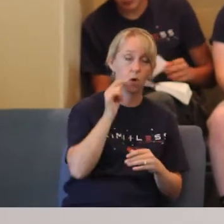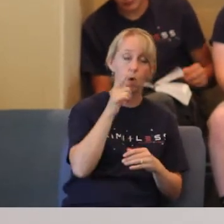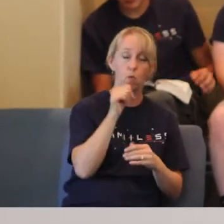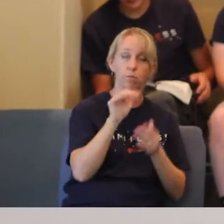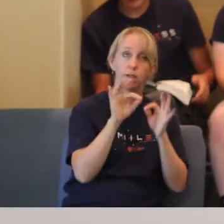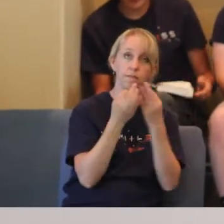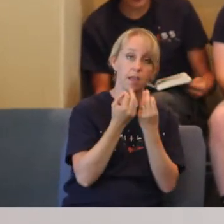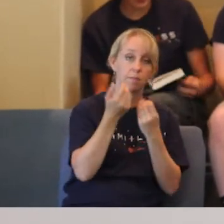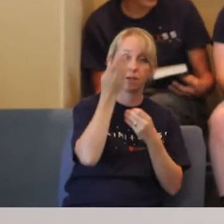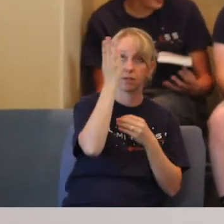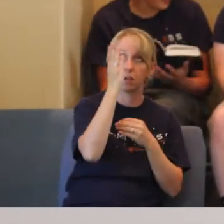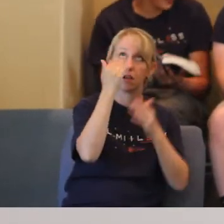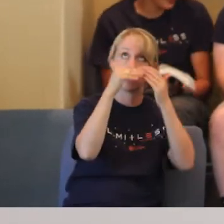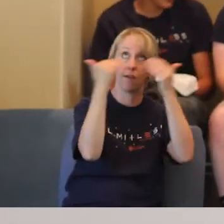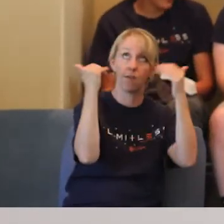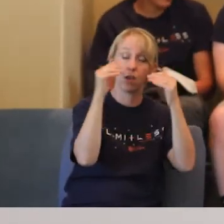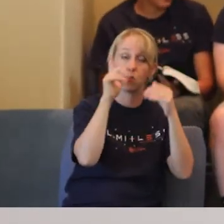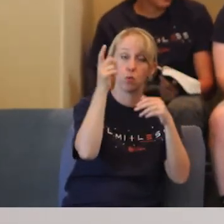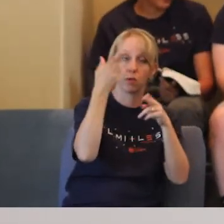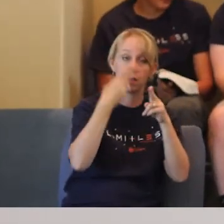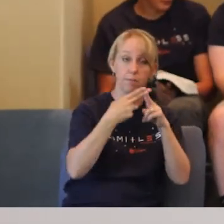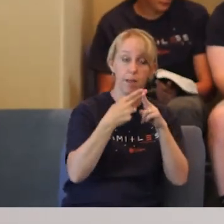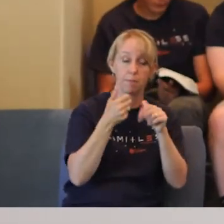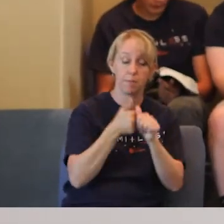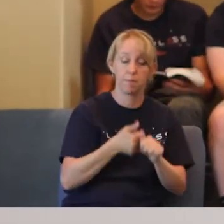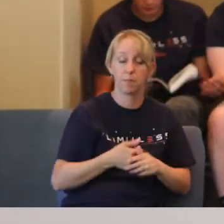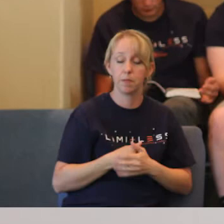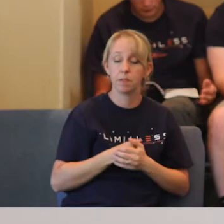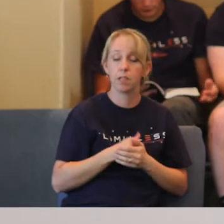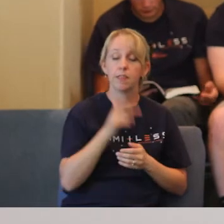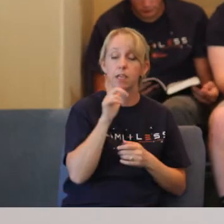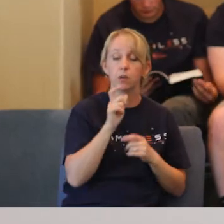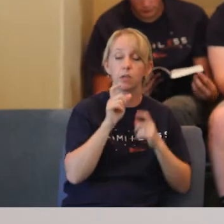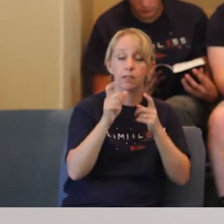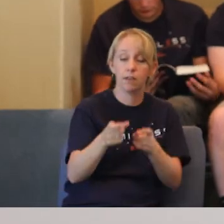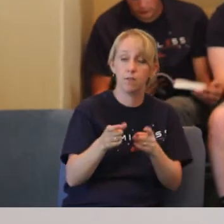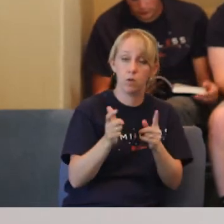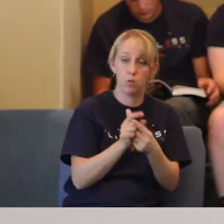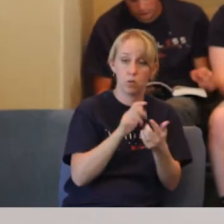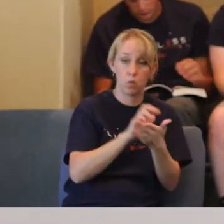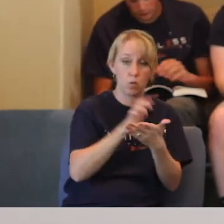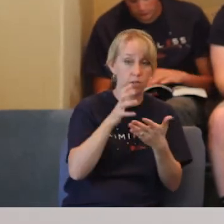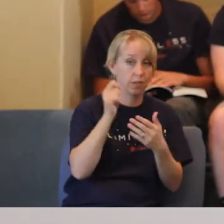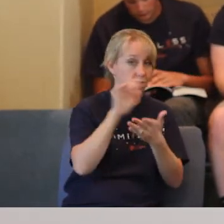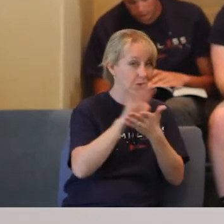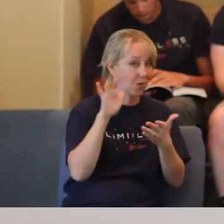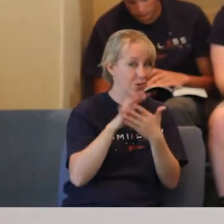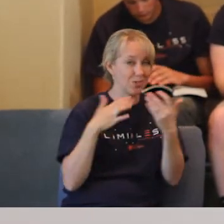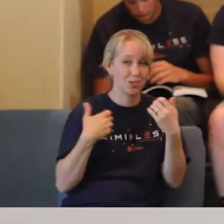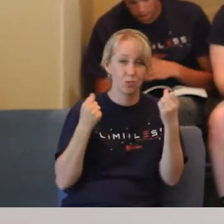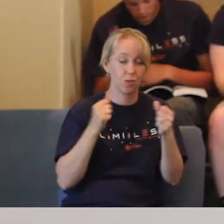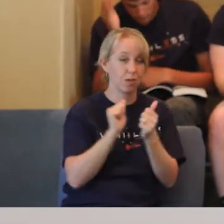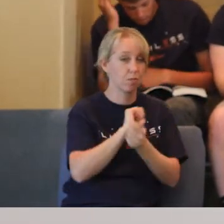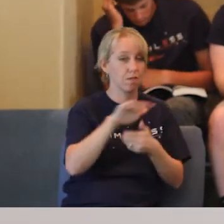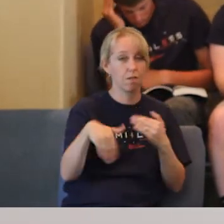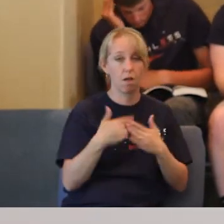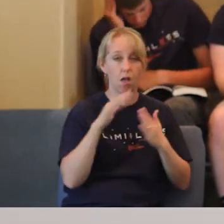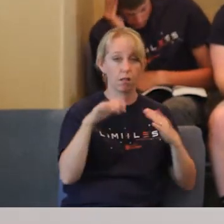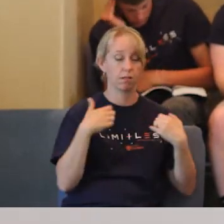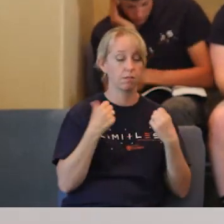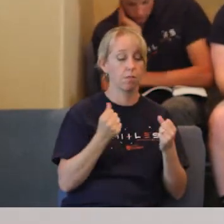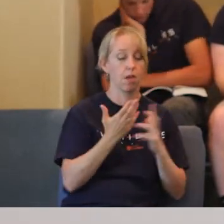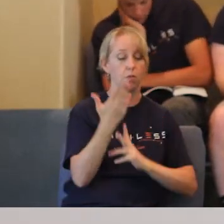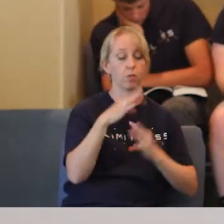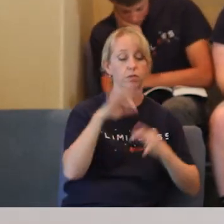grant you, according to the riches of his glory, to be strengthened with all might through his Spirit in the inner man,